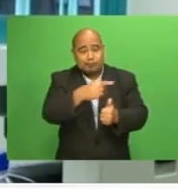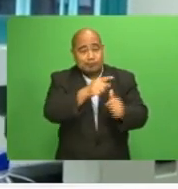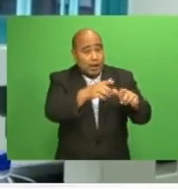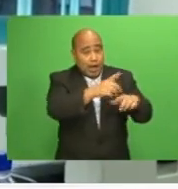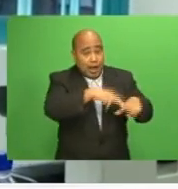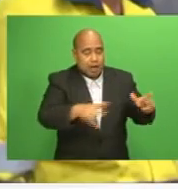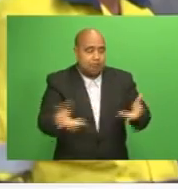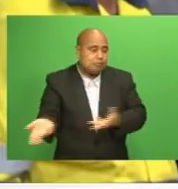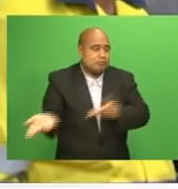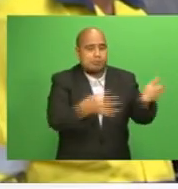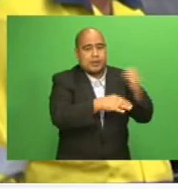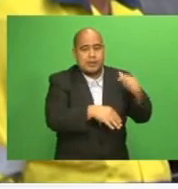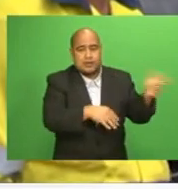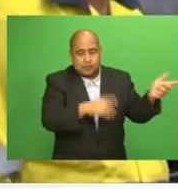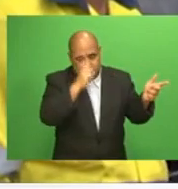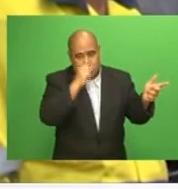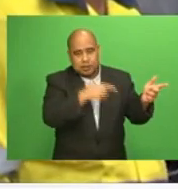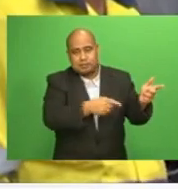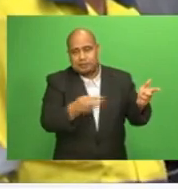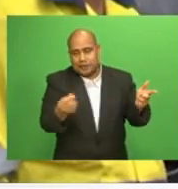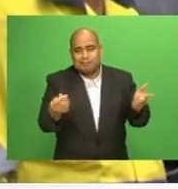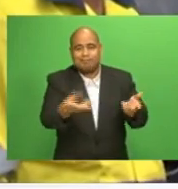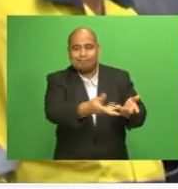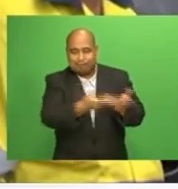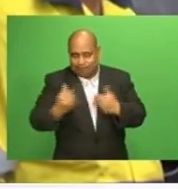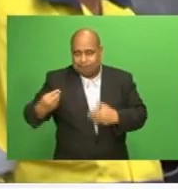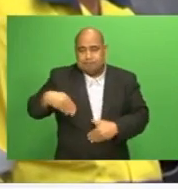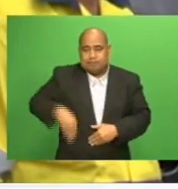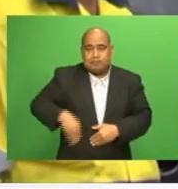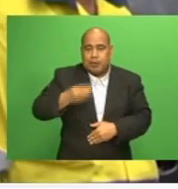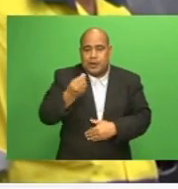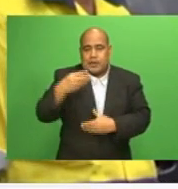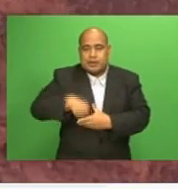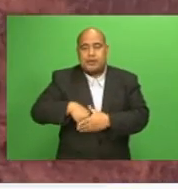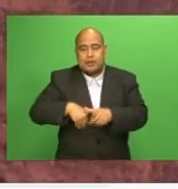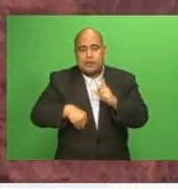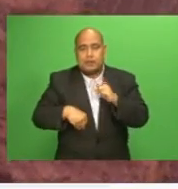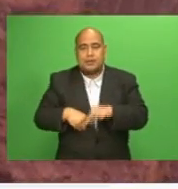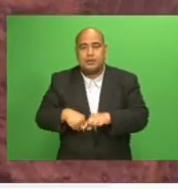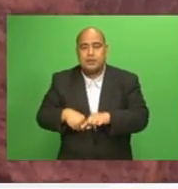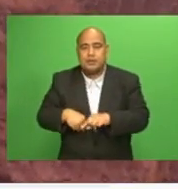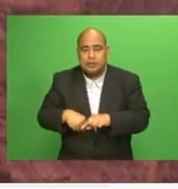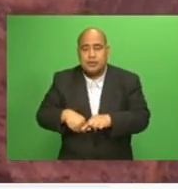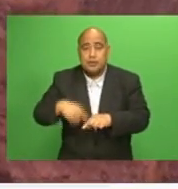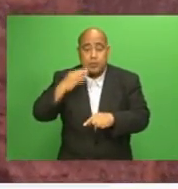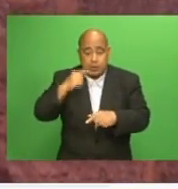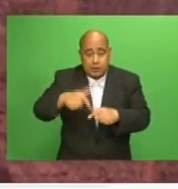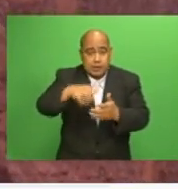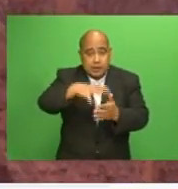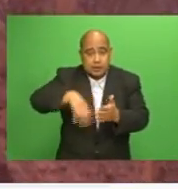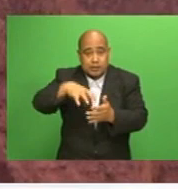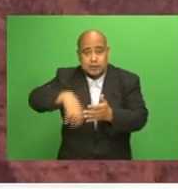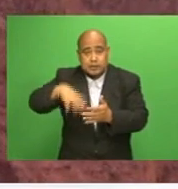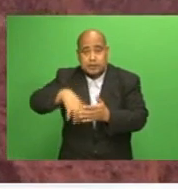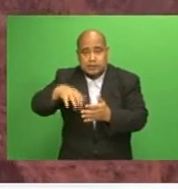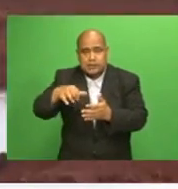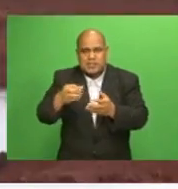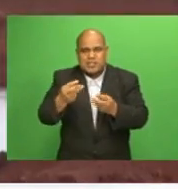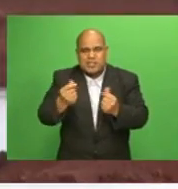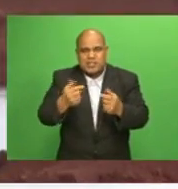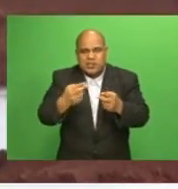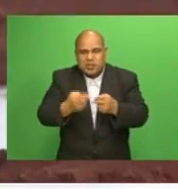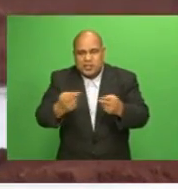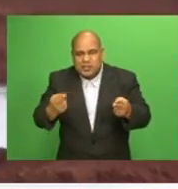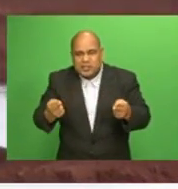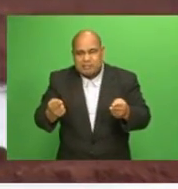that has been planted. According to Osamate, during the mining operations, the Mineral Resources Department was monitoring the environmental